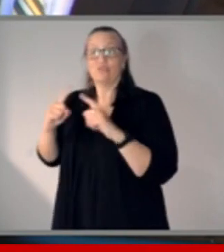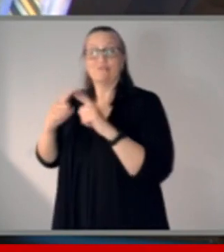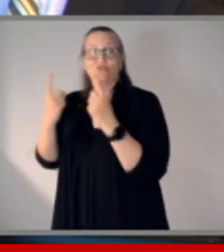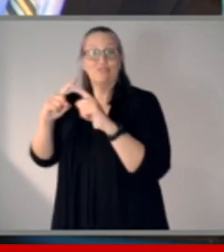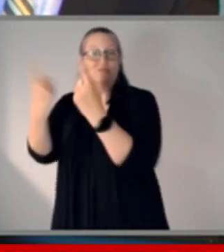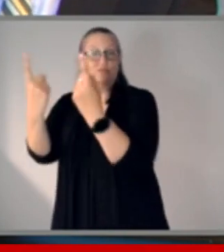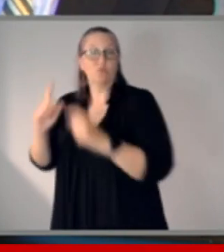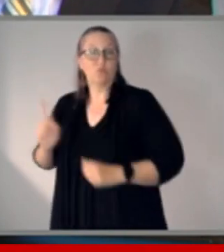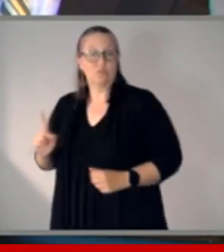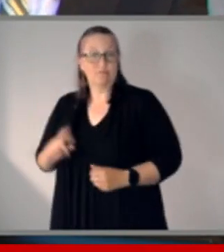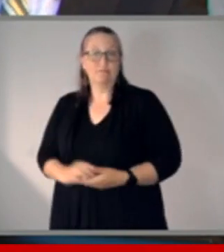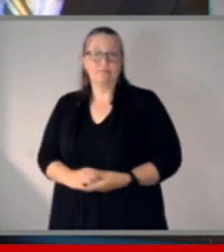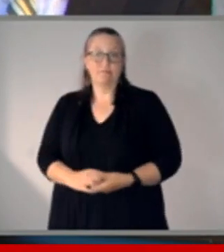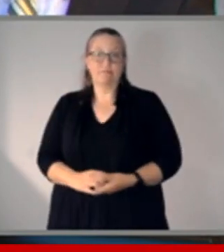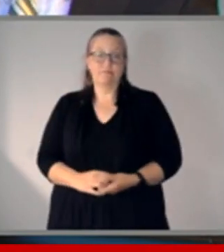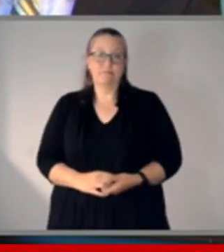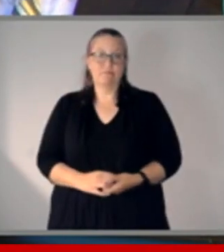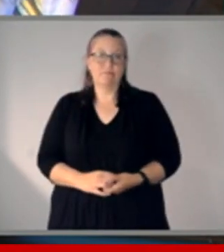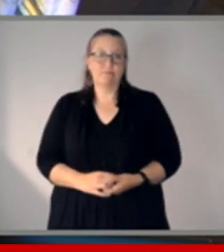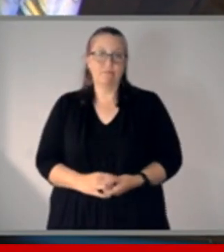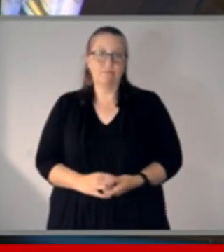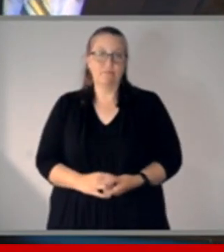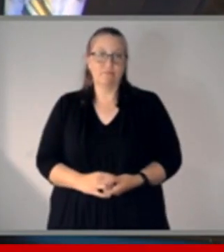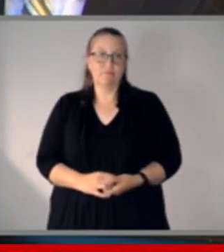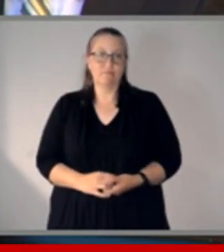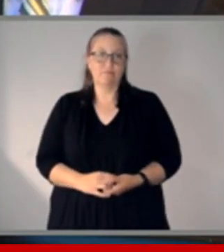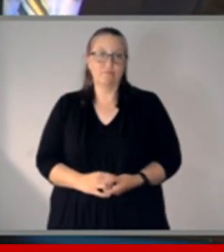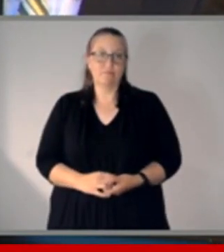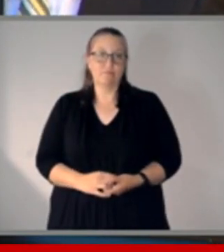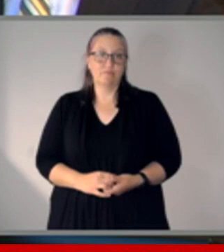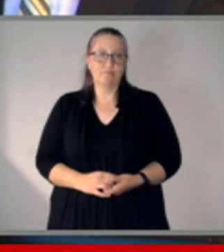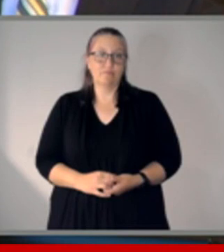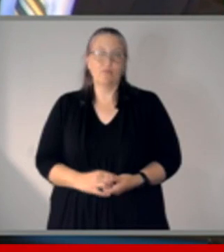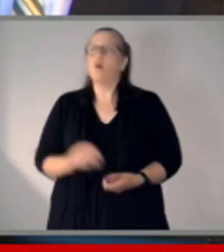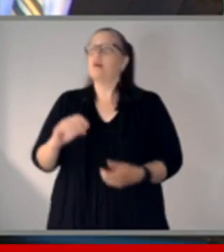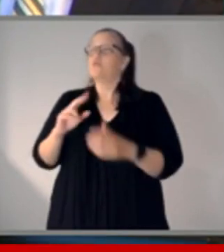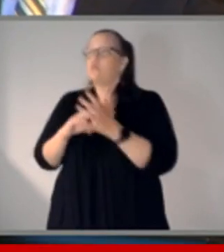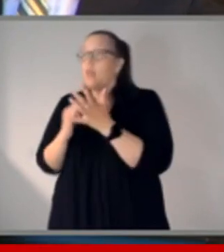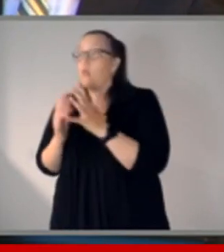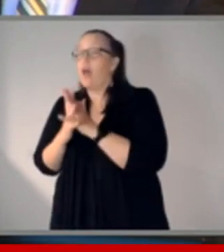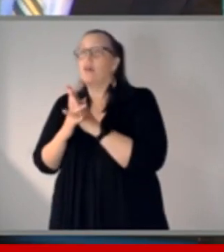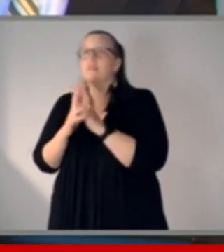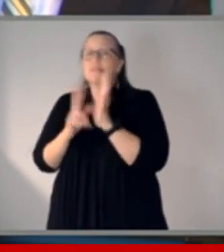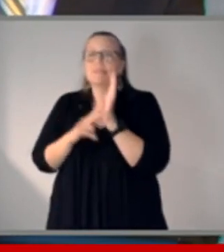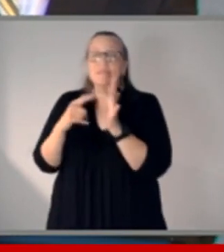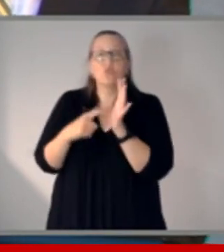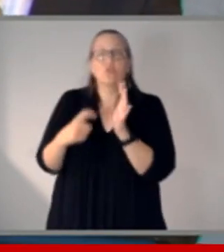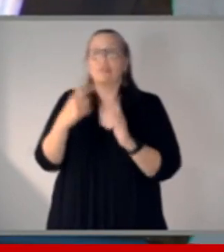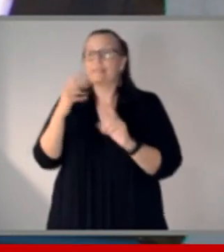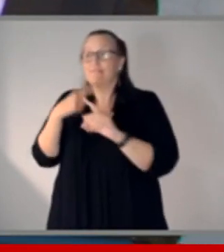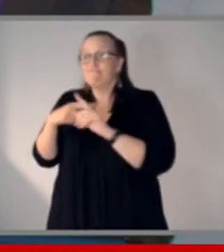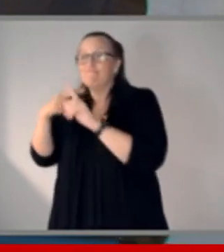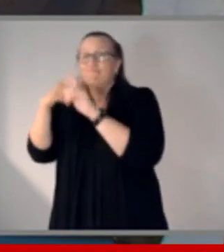of today, with today's figures that were announced by all jurisdictions and collated at the Commonwealth level, as we do each day at around